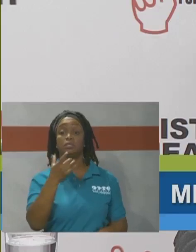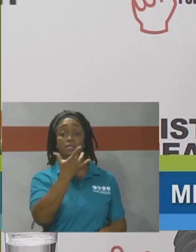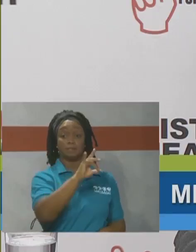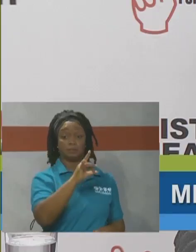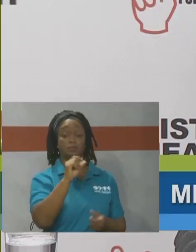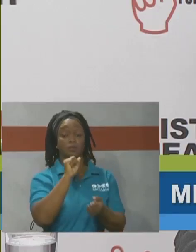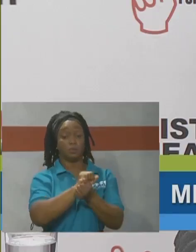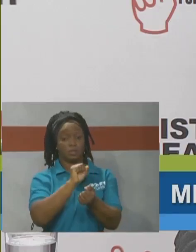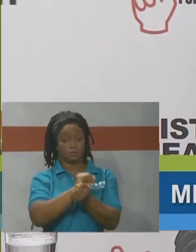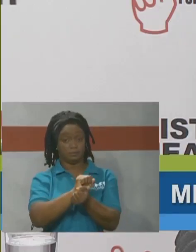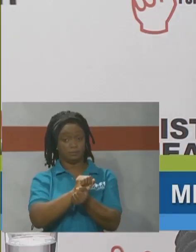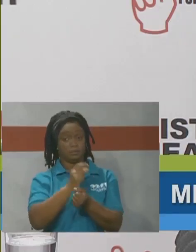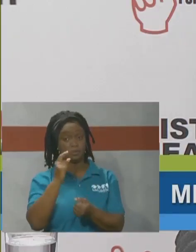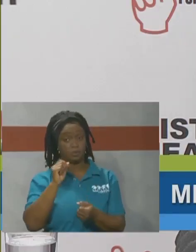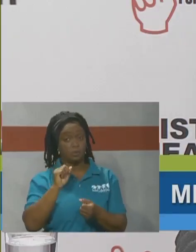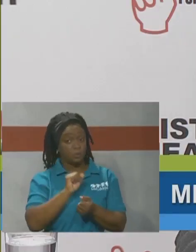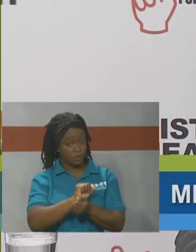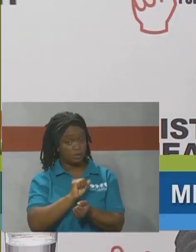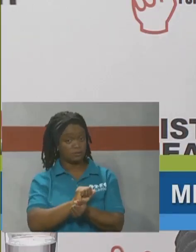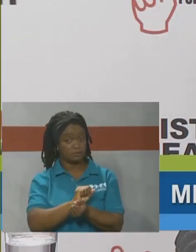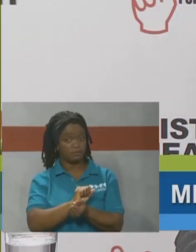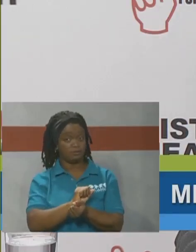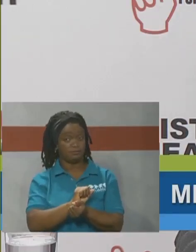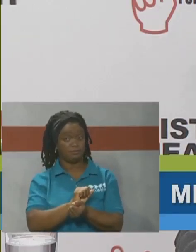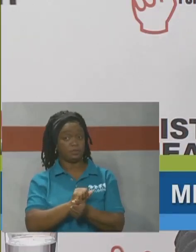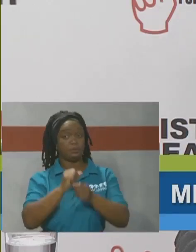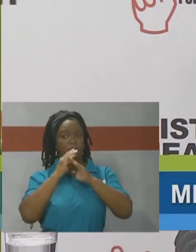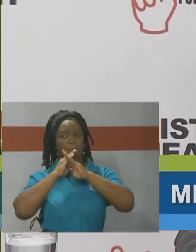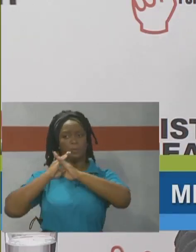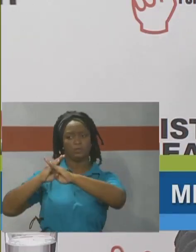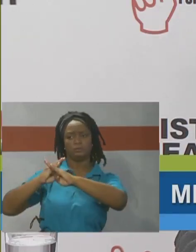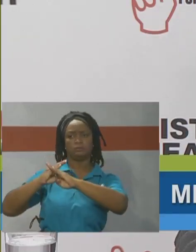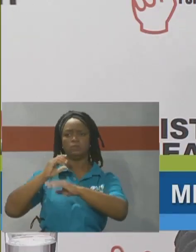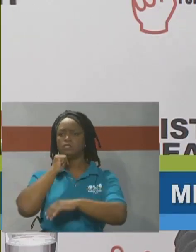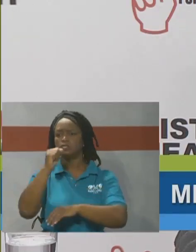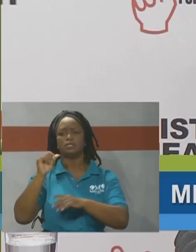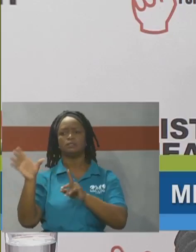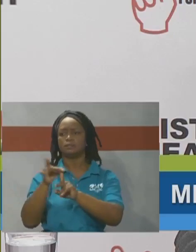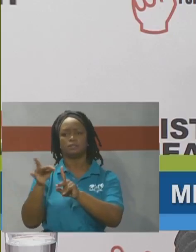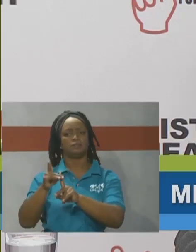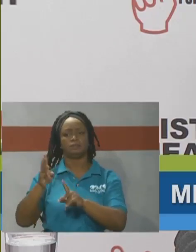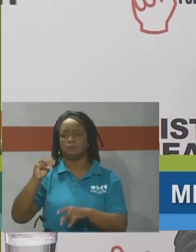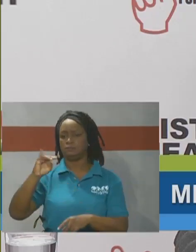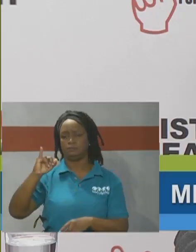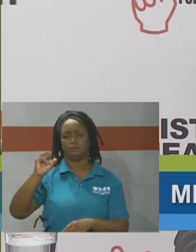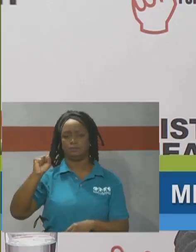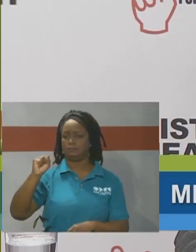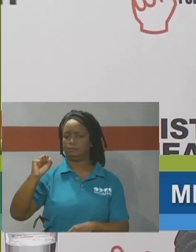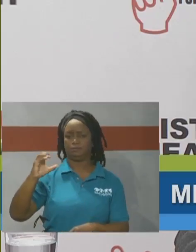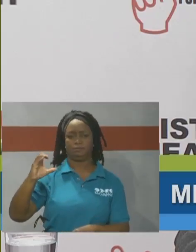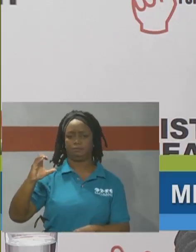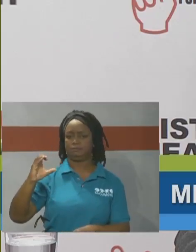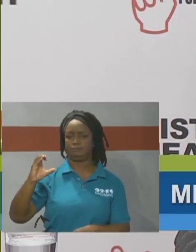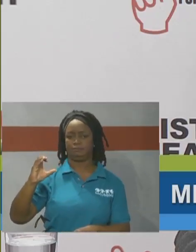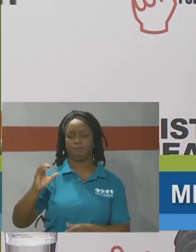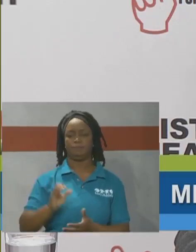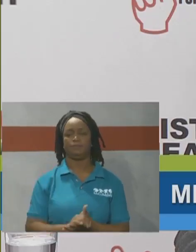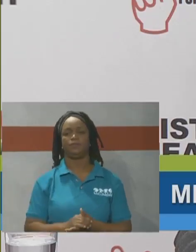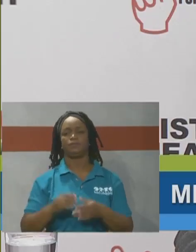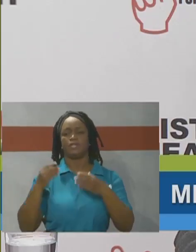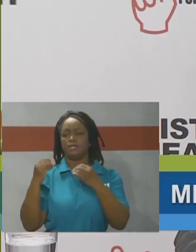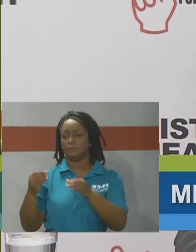It prevents your children from getting missy. And as Dr. Paul said, the message is many of these children